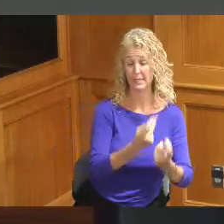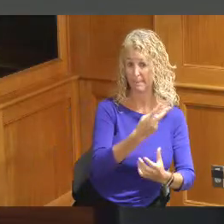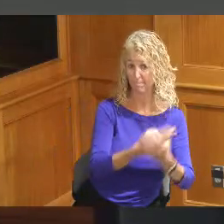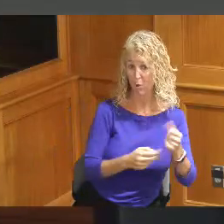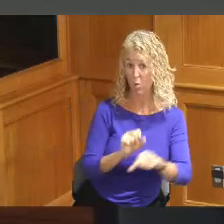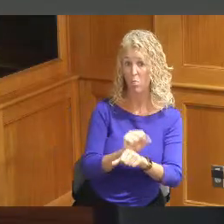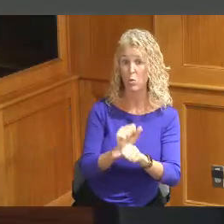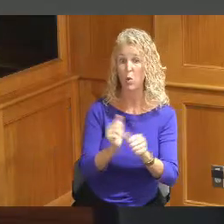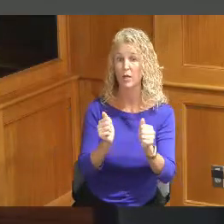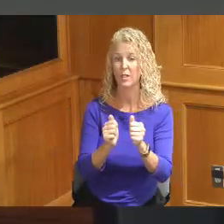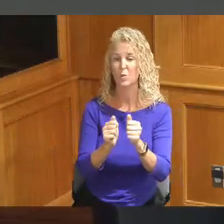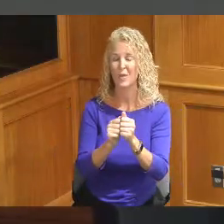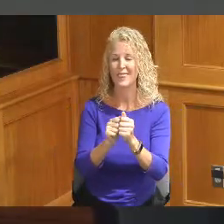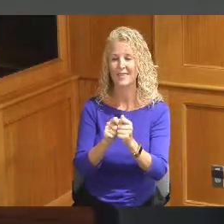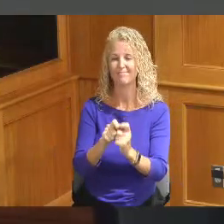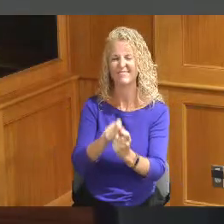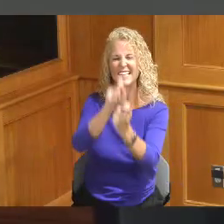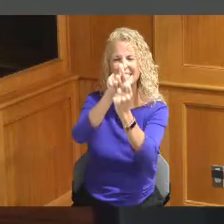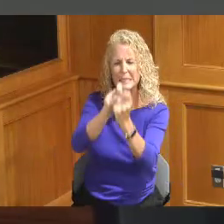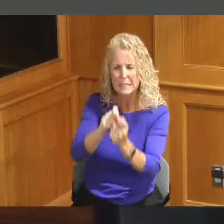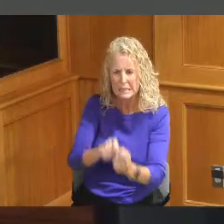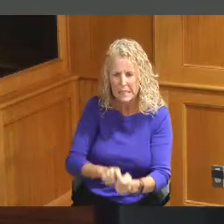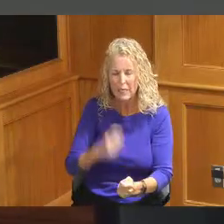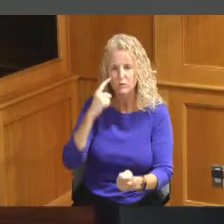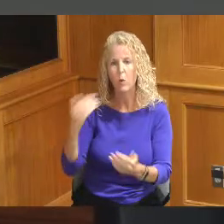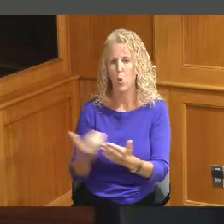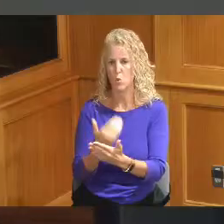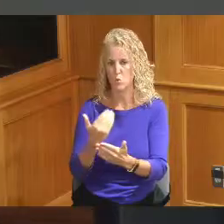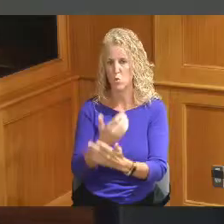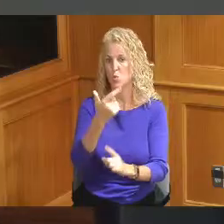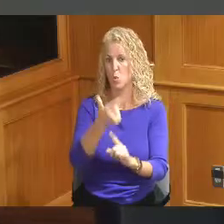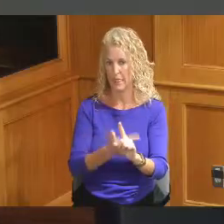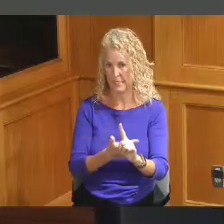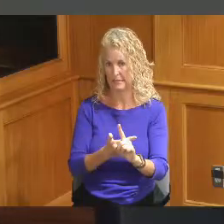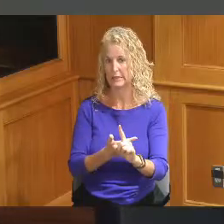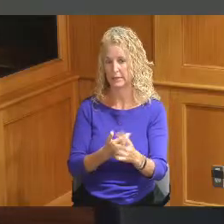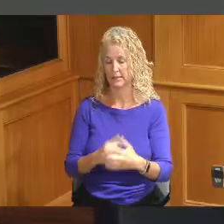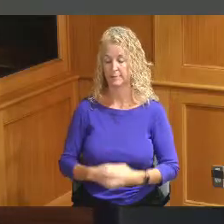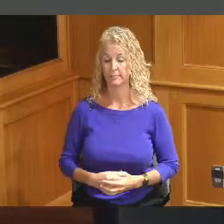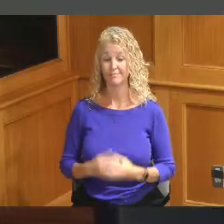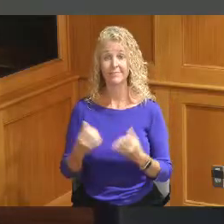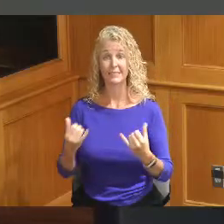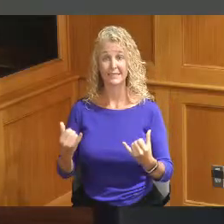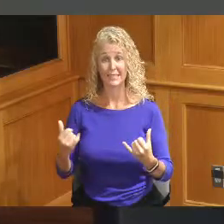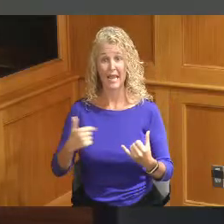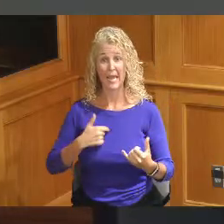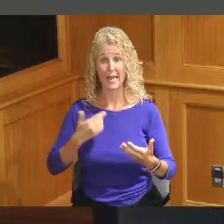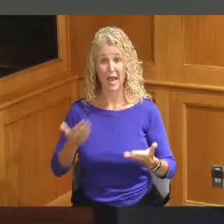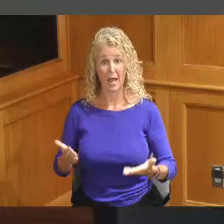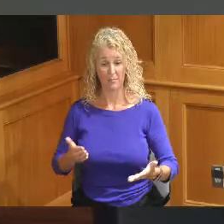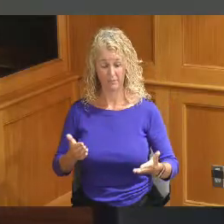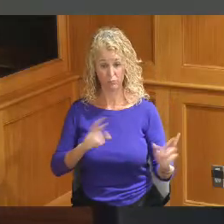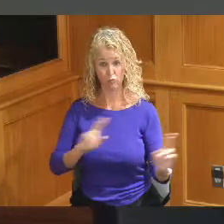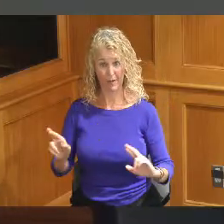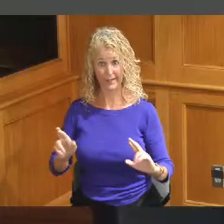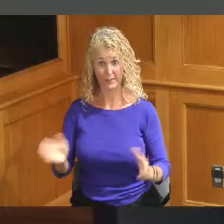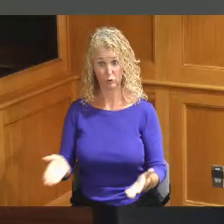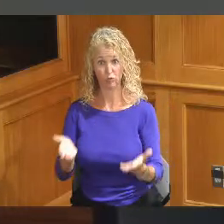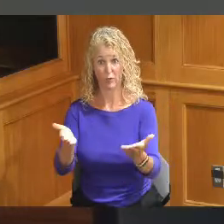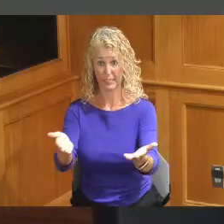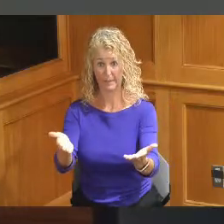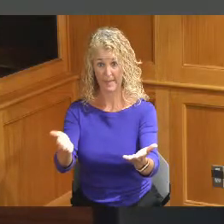the substantive terms of a new lease at Paycor. Today, I'm prepared to recommend to you